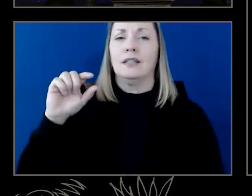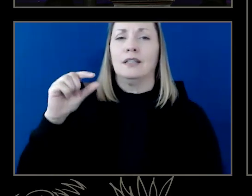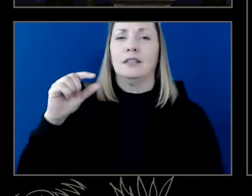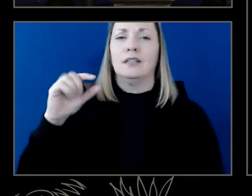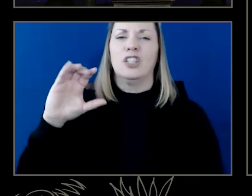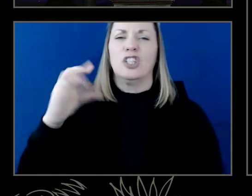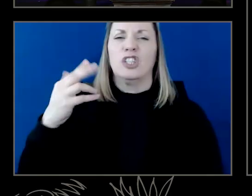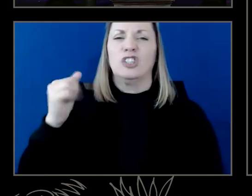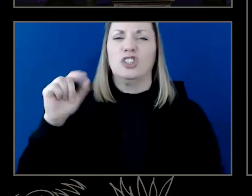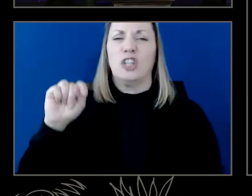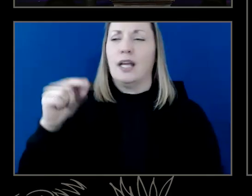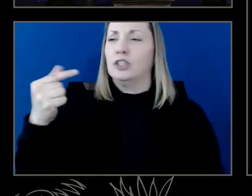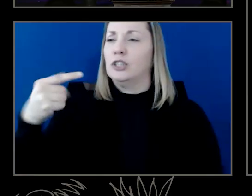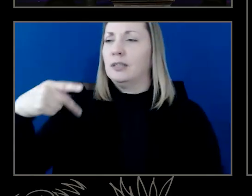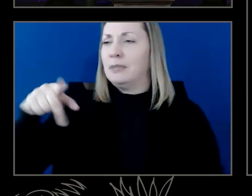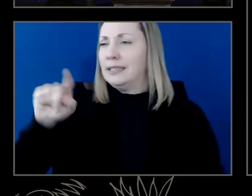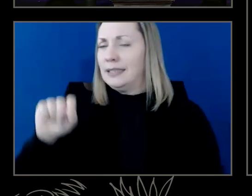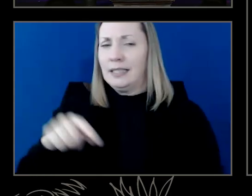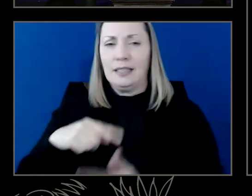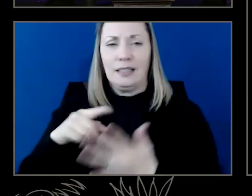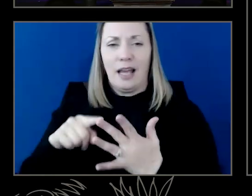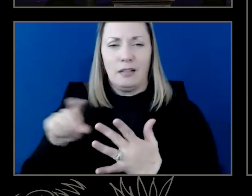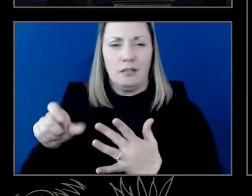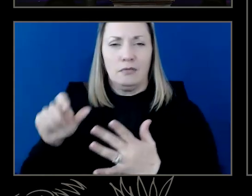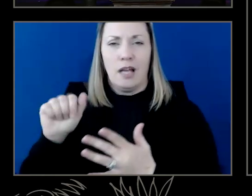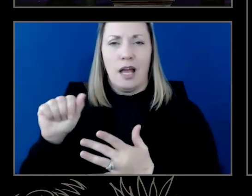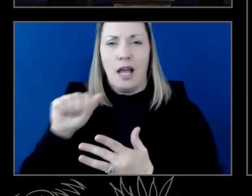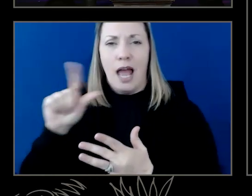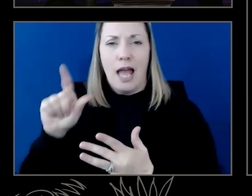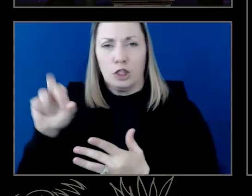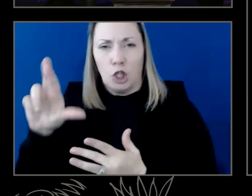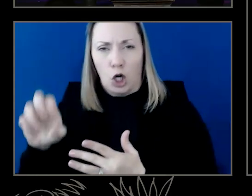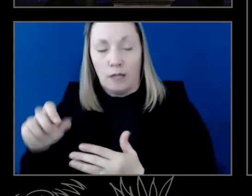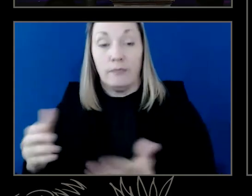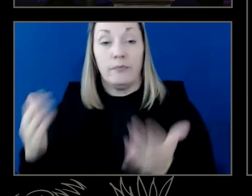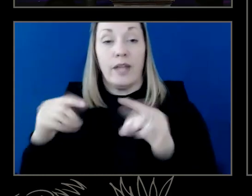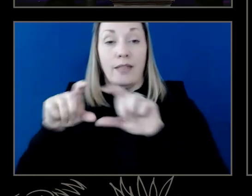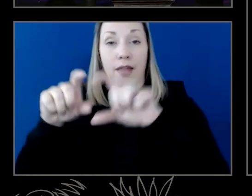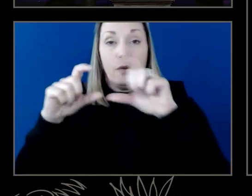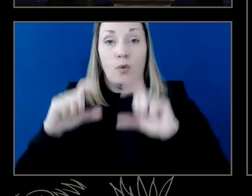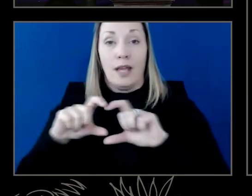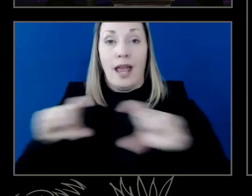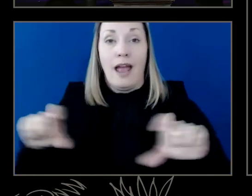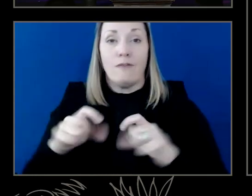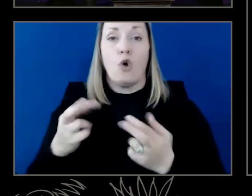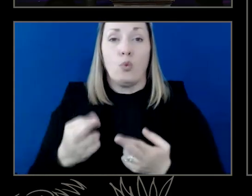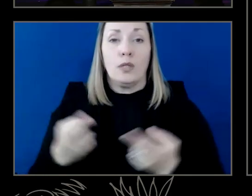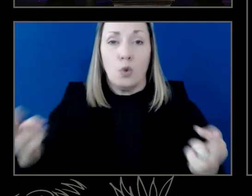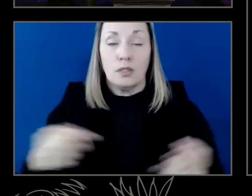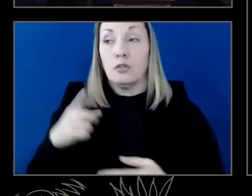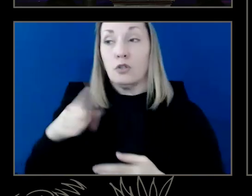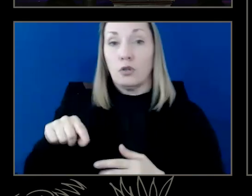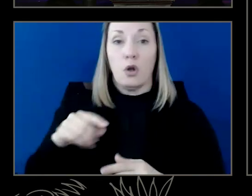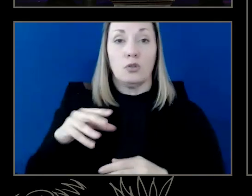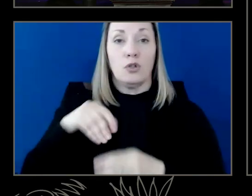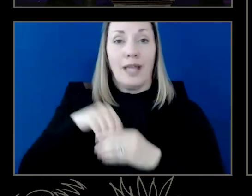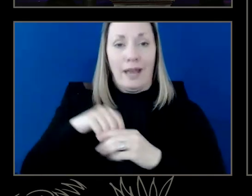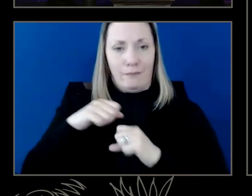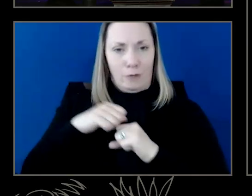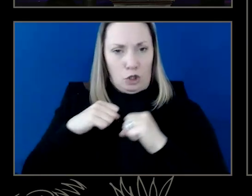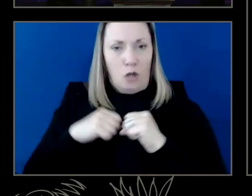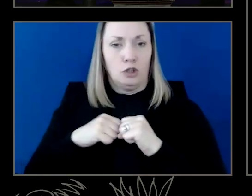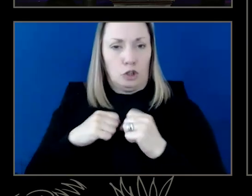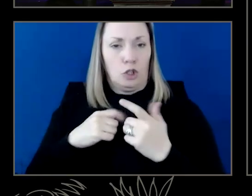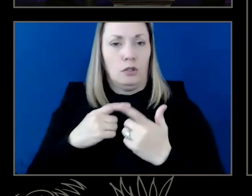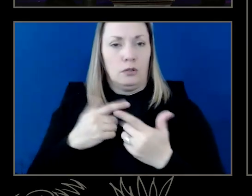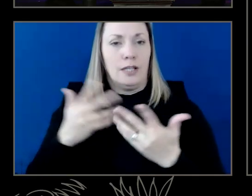one. And then we have the resources. These are the actual infrastructure pieces you